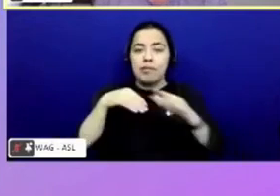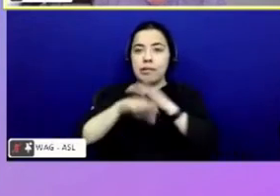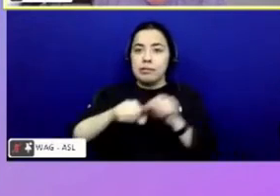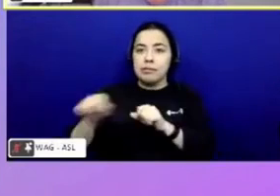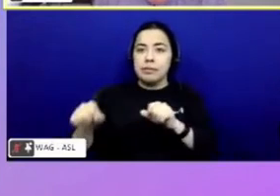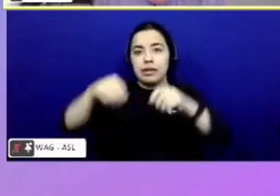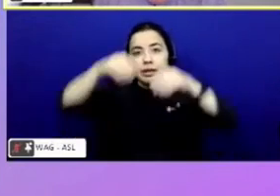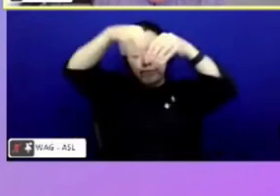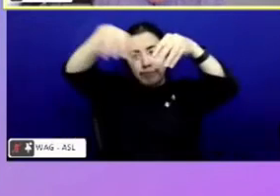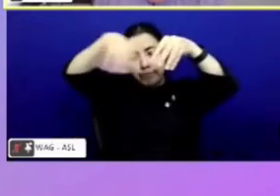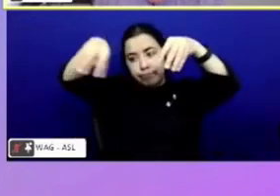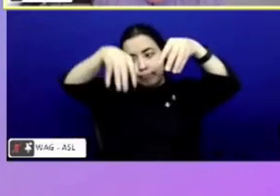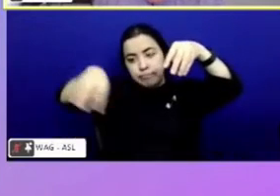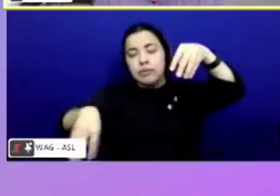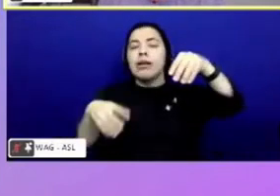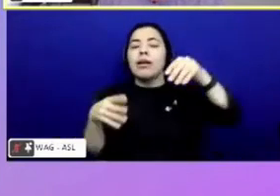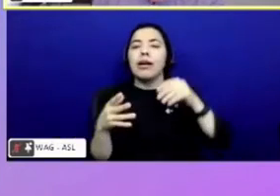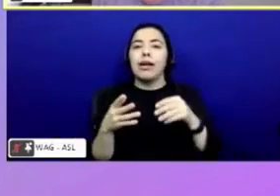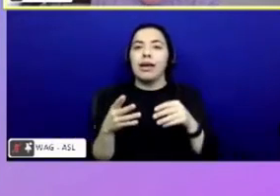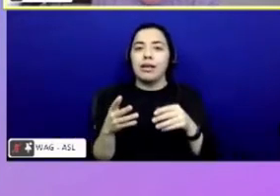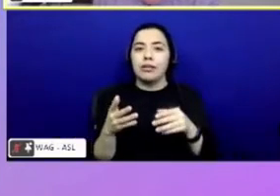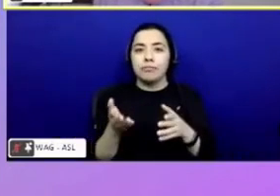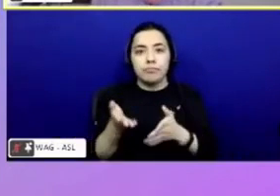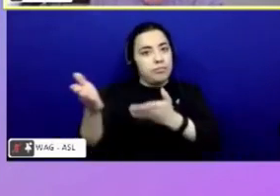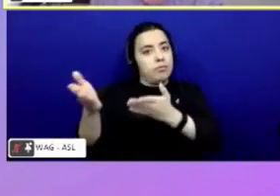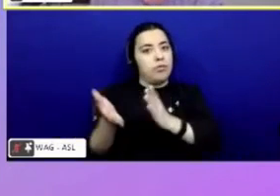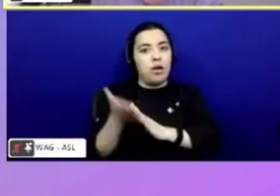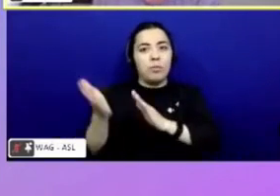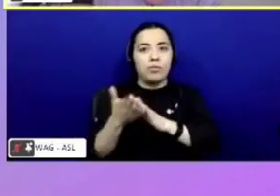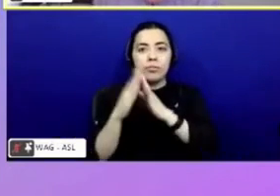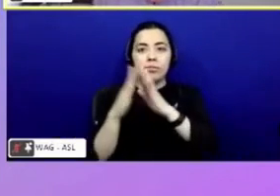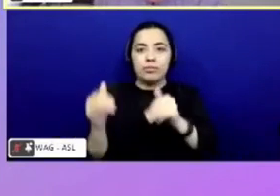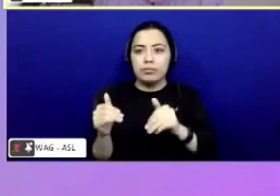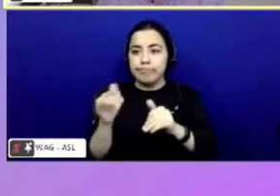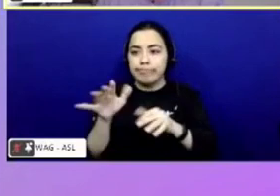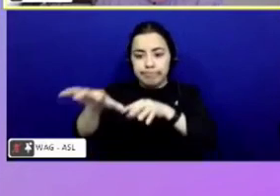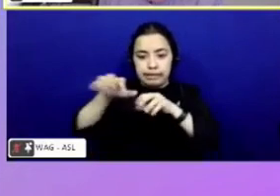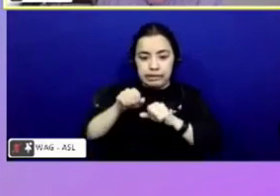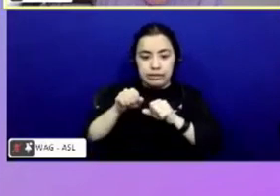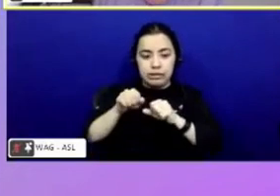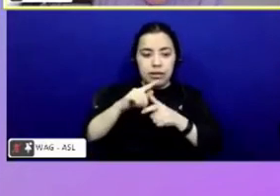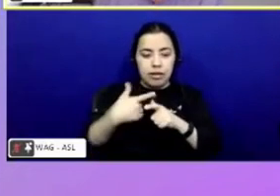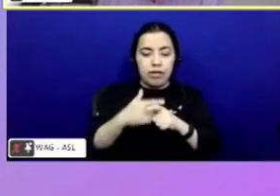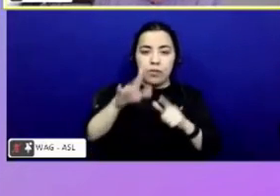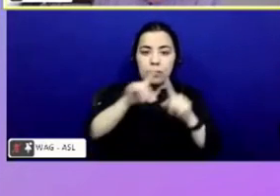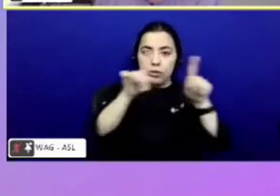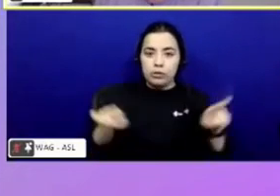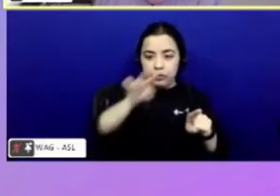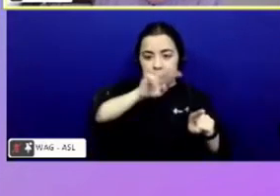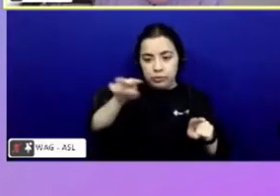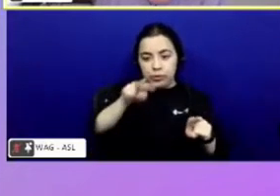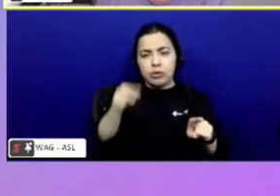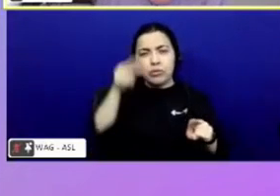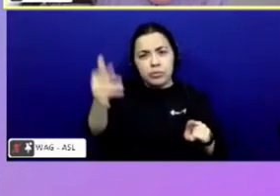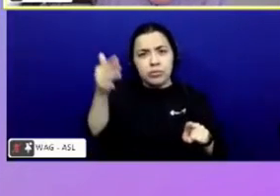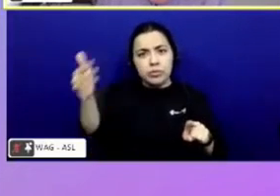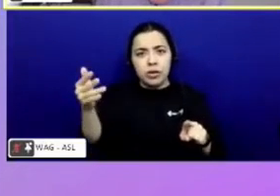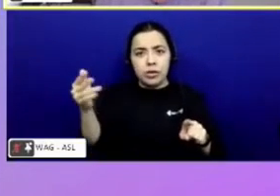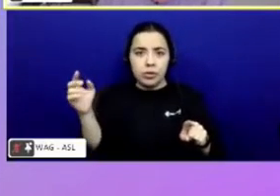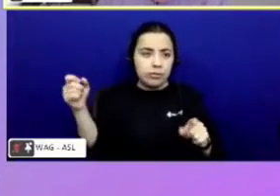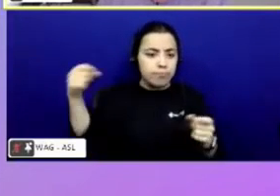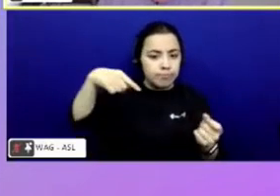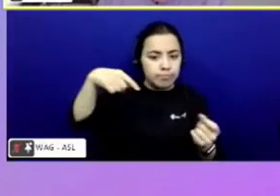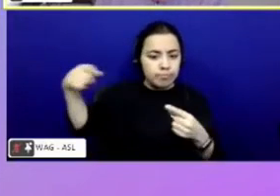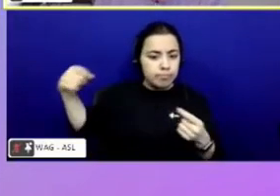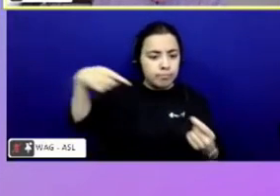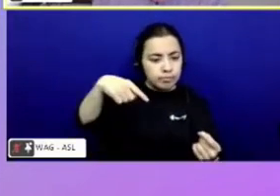hands it off to the operating system. And then your screen reader or other assistive technology will periodically reach out to the operating system and go,